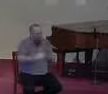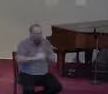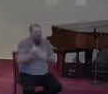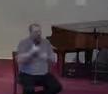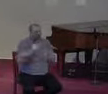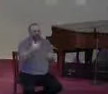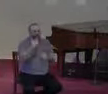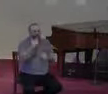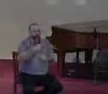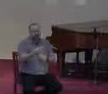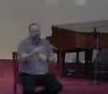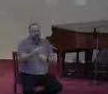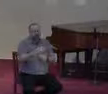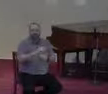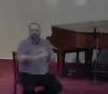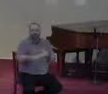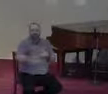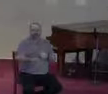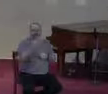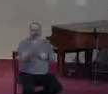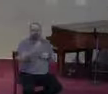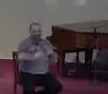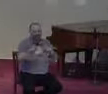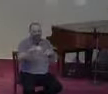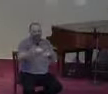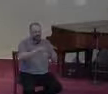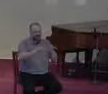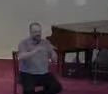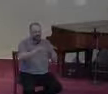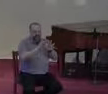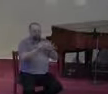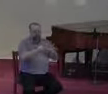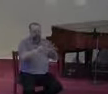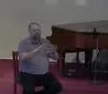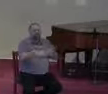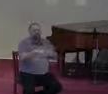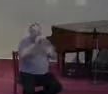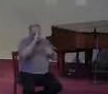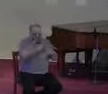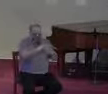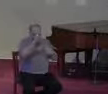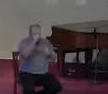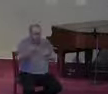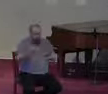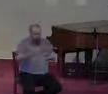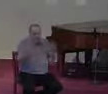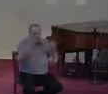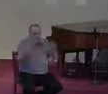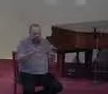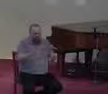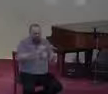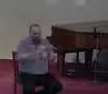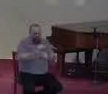about five people in this church family who believe that God is doing a great work